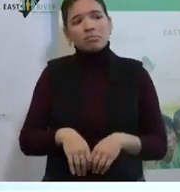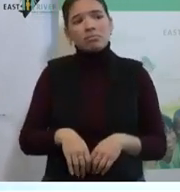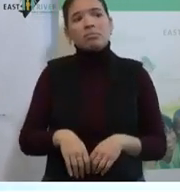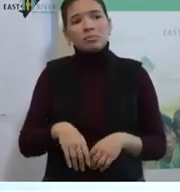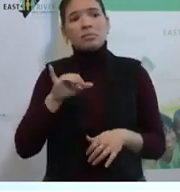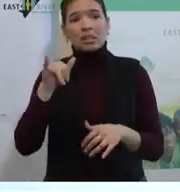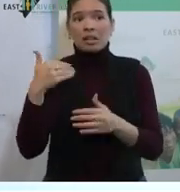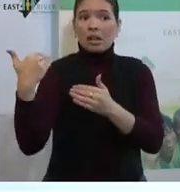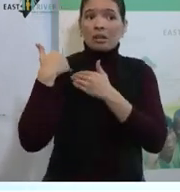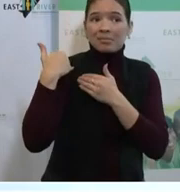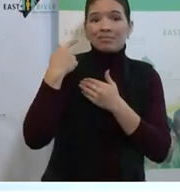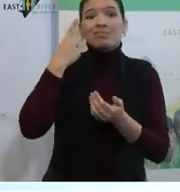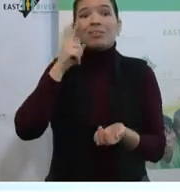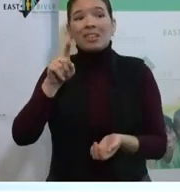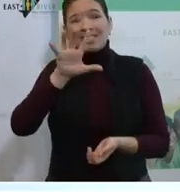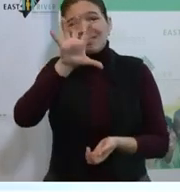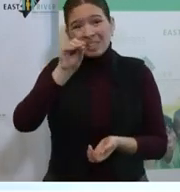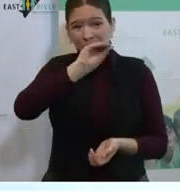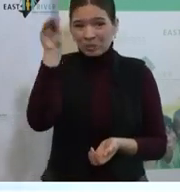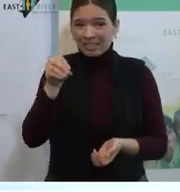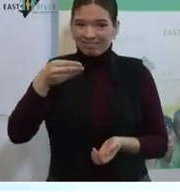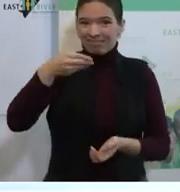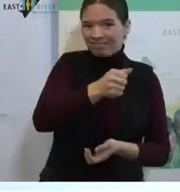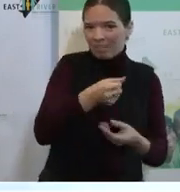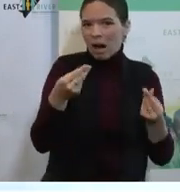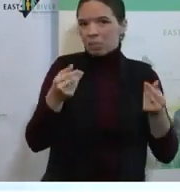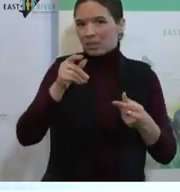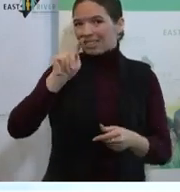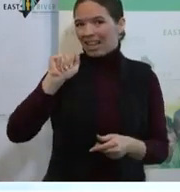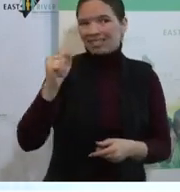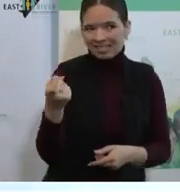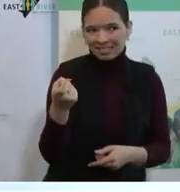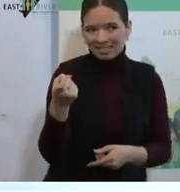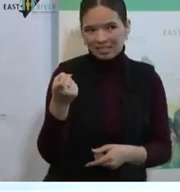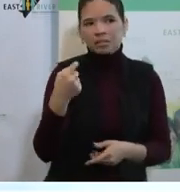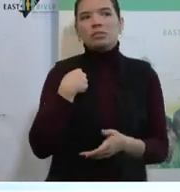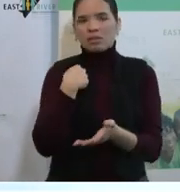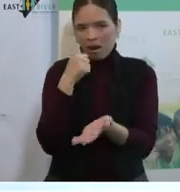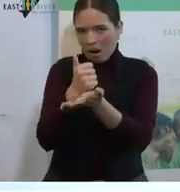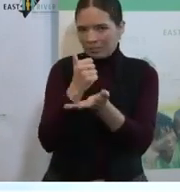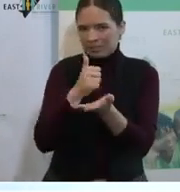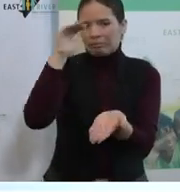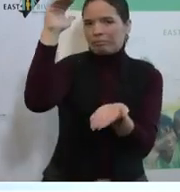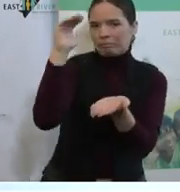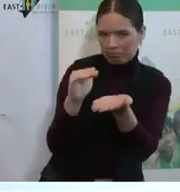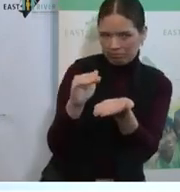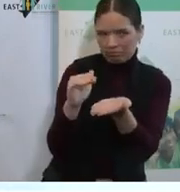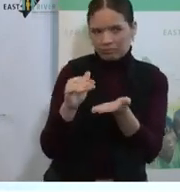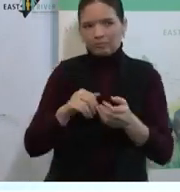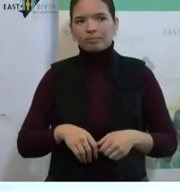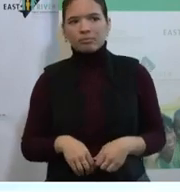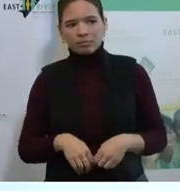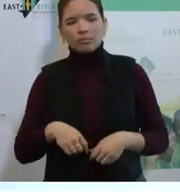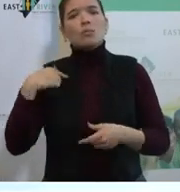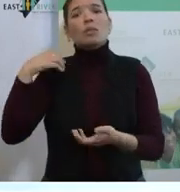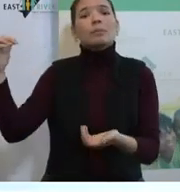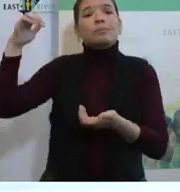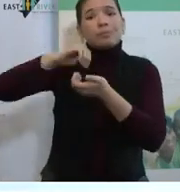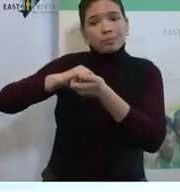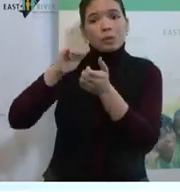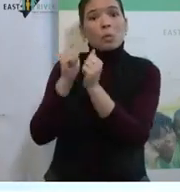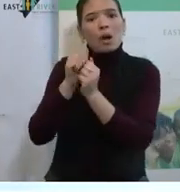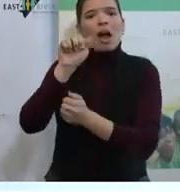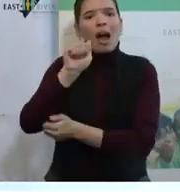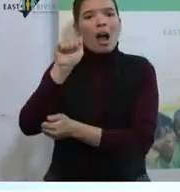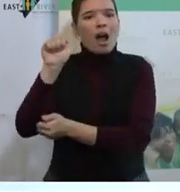you must apply. We are partnering with the AARP, who will be providing tax support at some of our